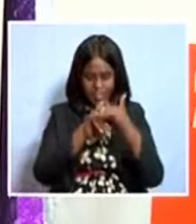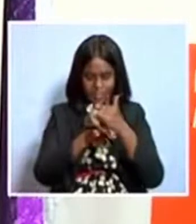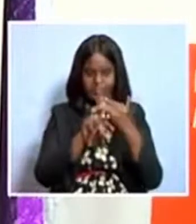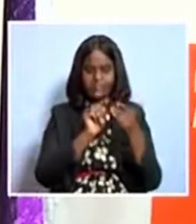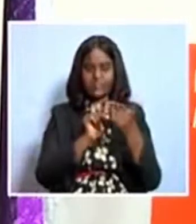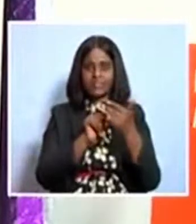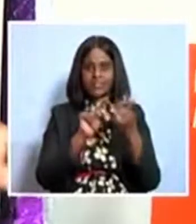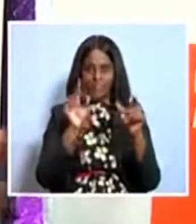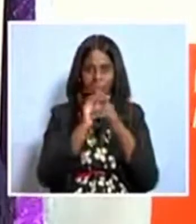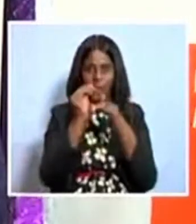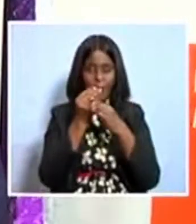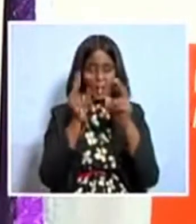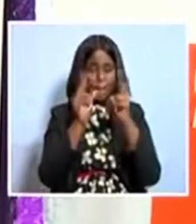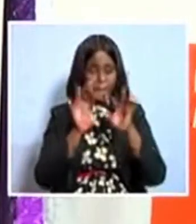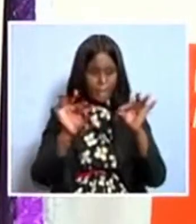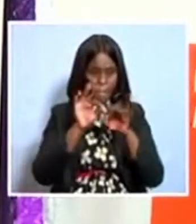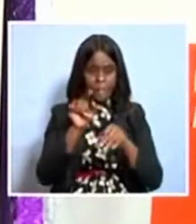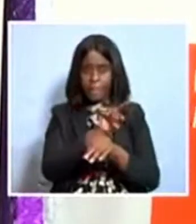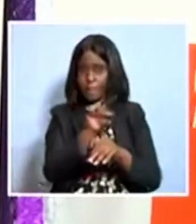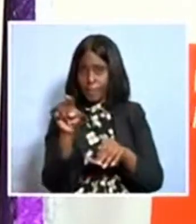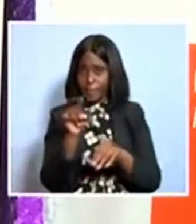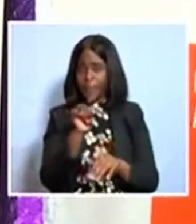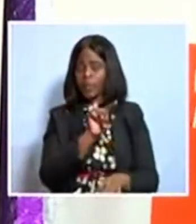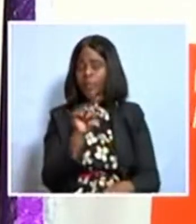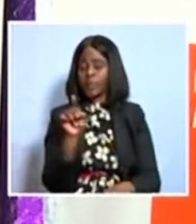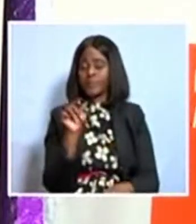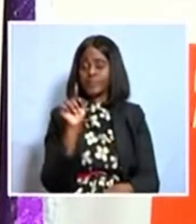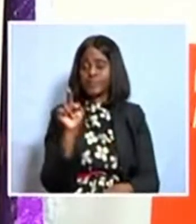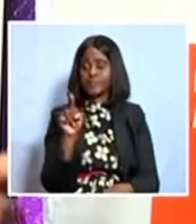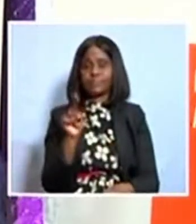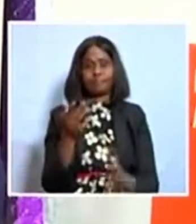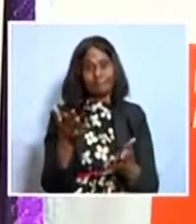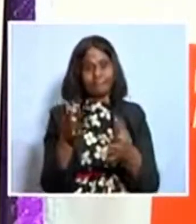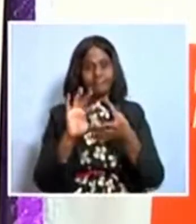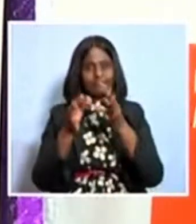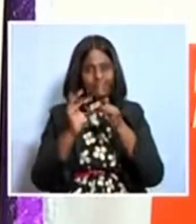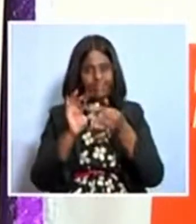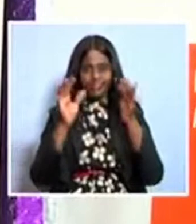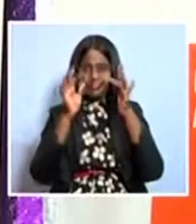accessibility, importance of these stability and connectivity